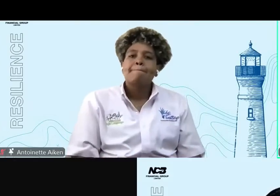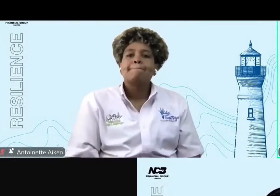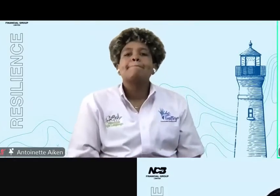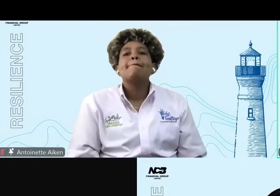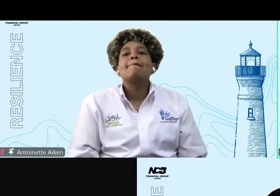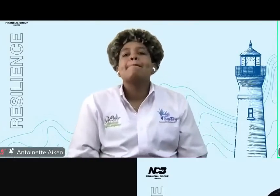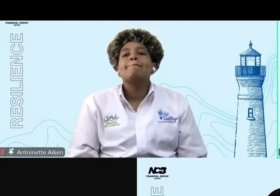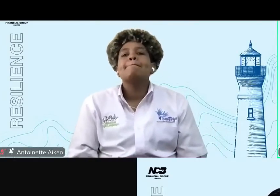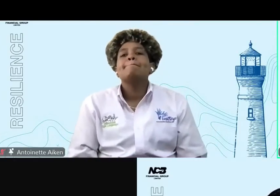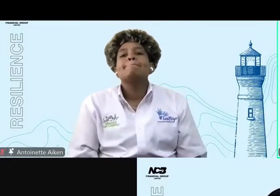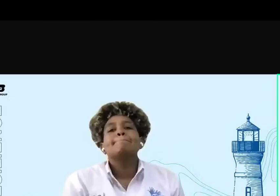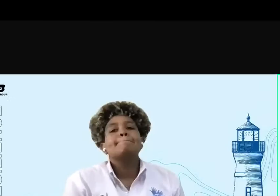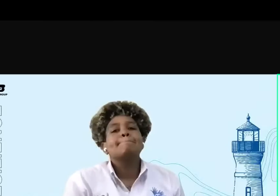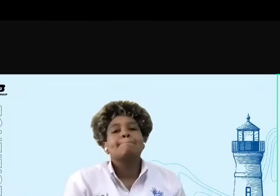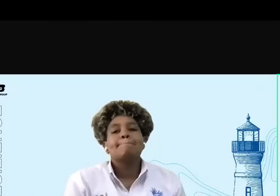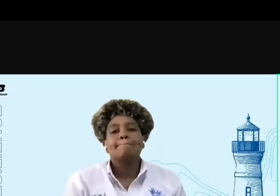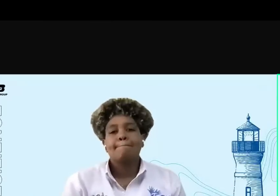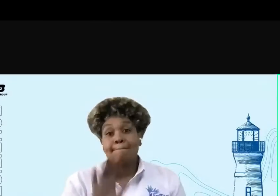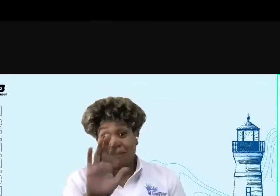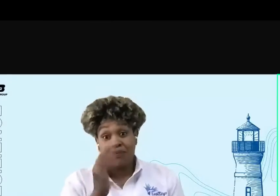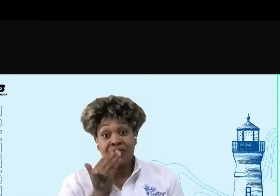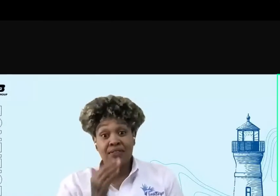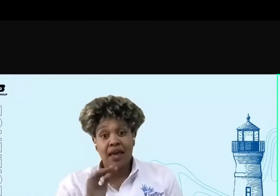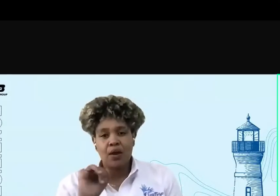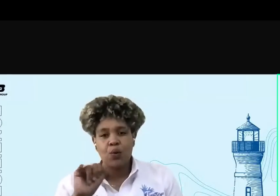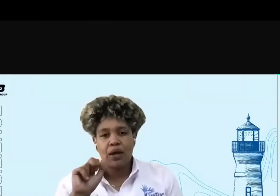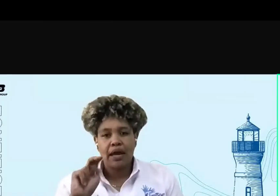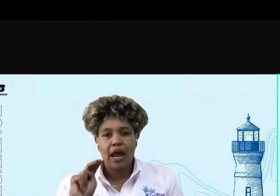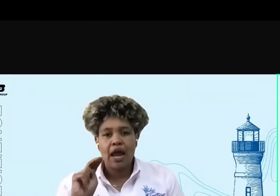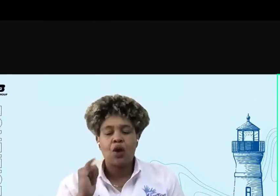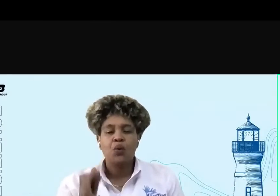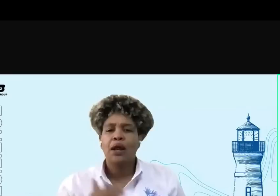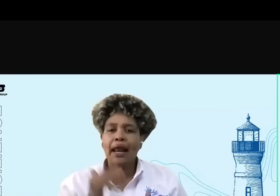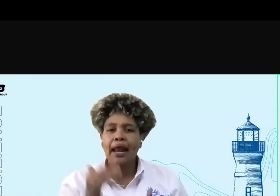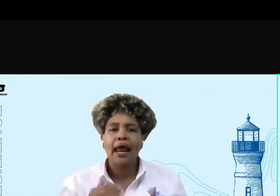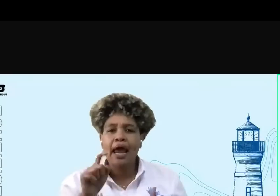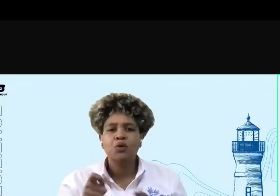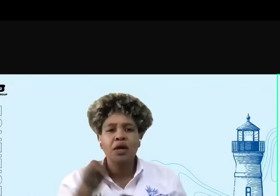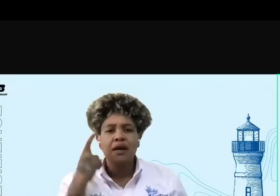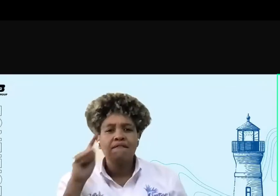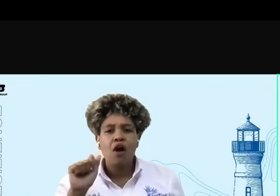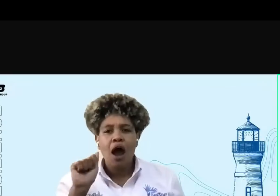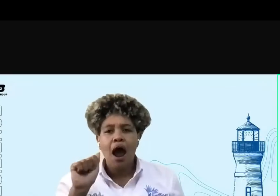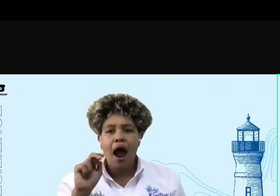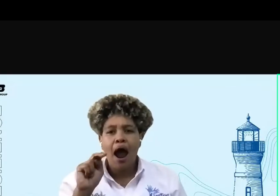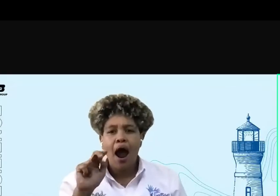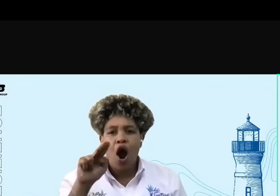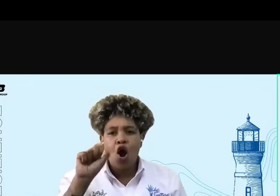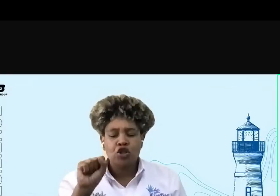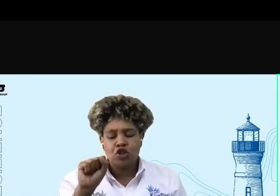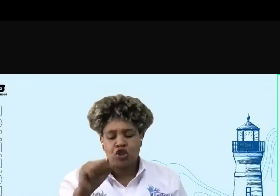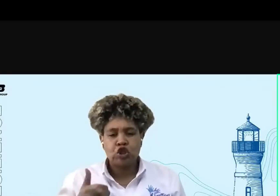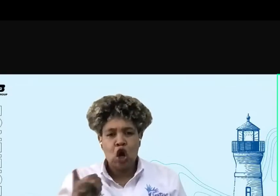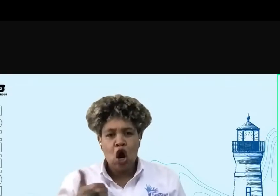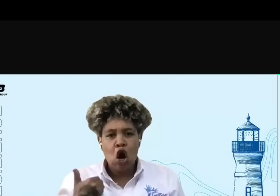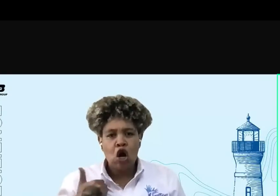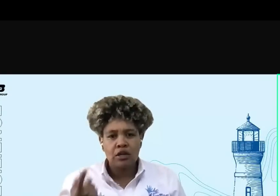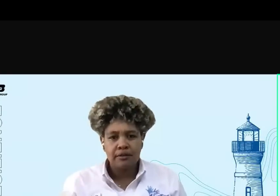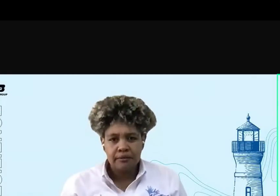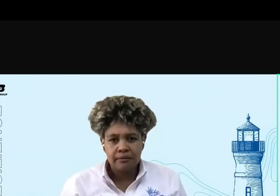All right. Thank you, Ian. Next question is for Angus Young.